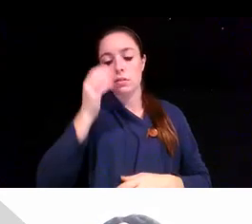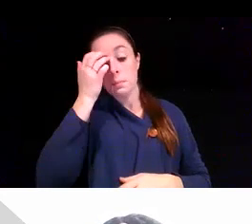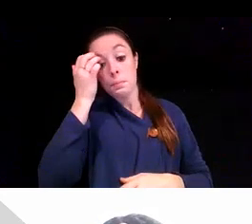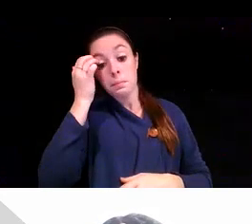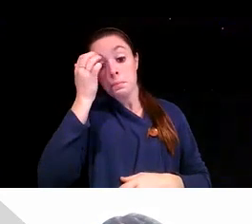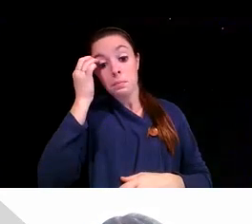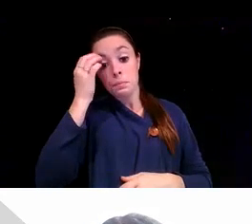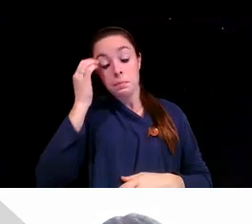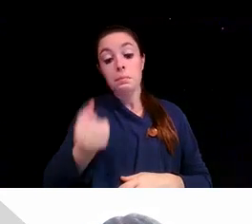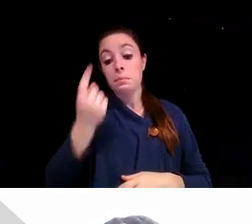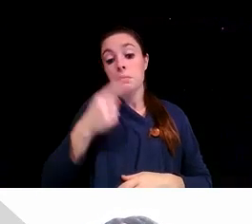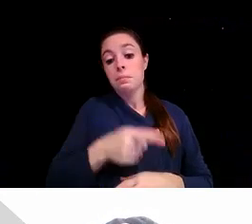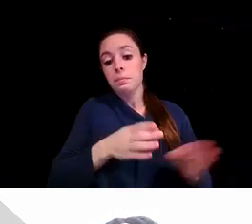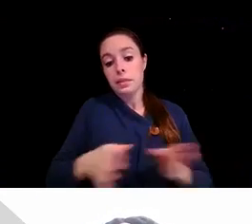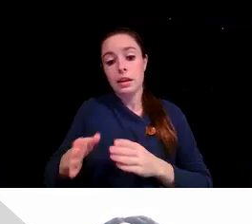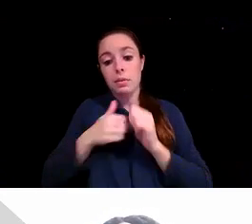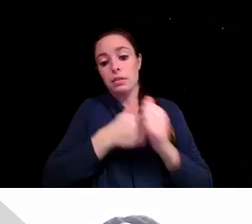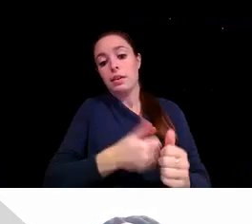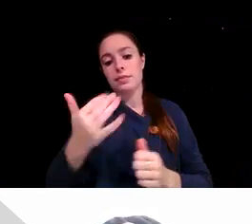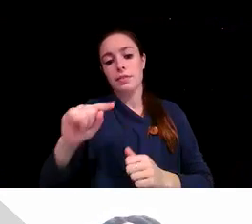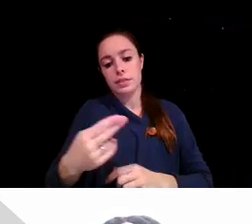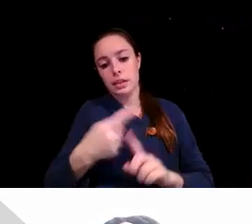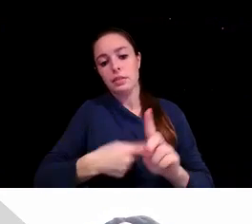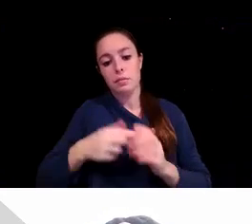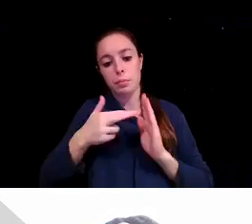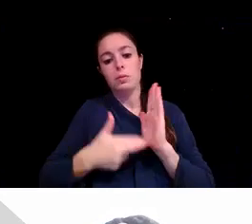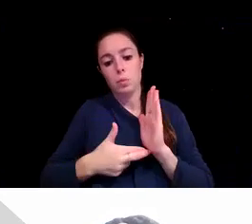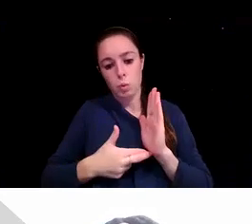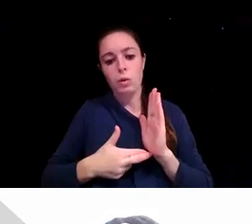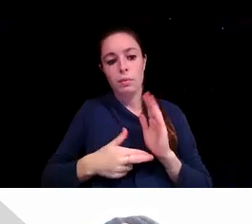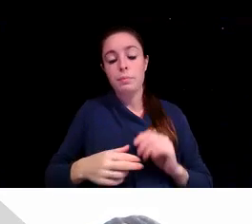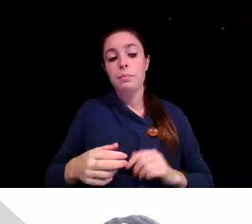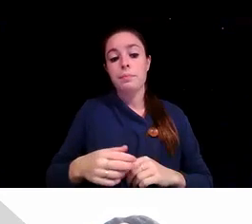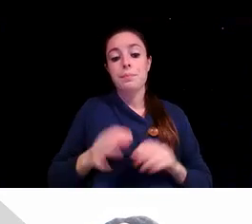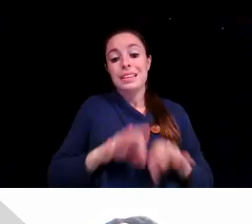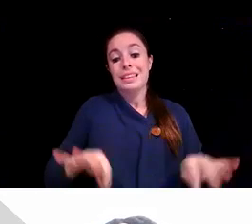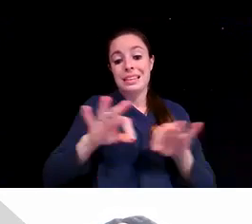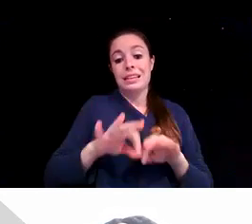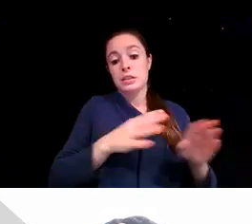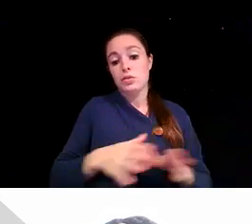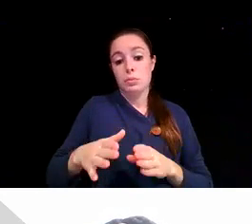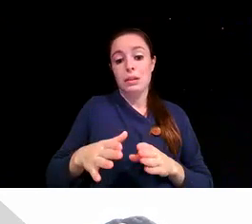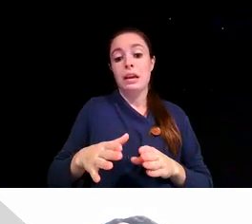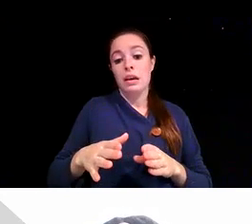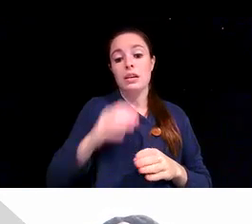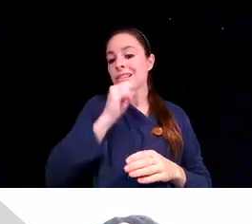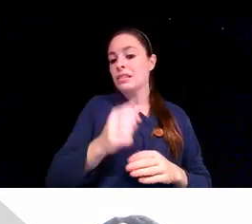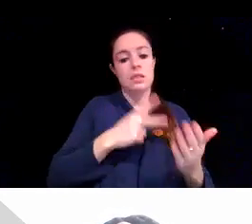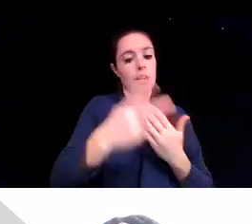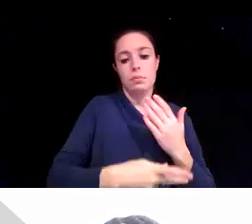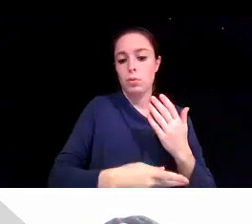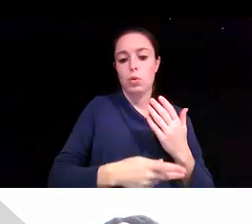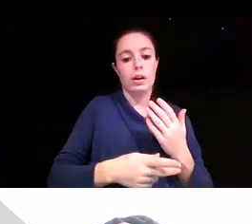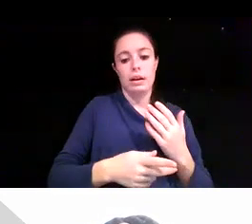the 15th of the month rule. But because Essential Plan is not a program that can stand on